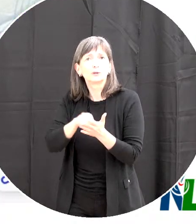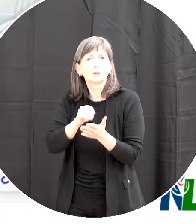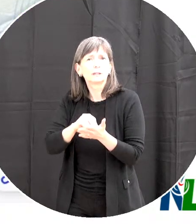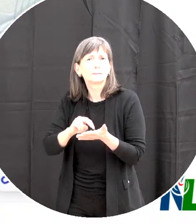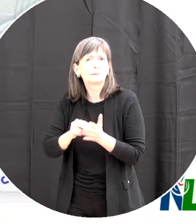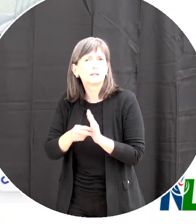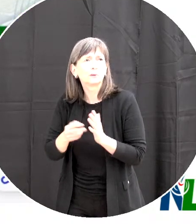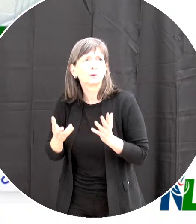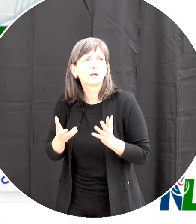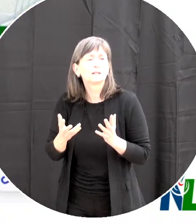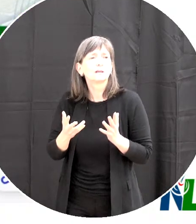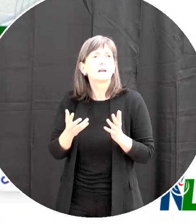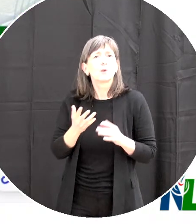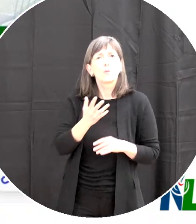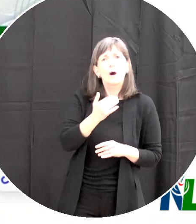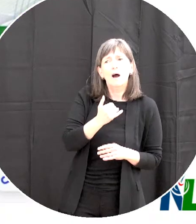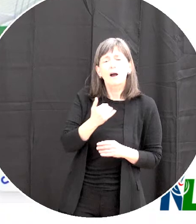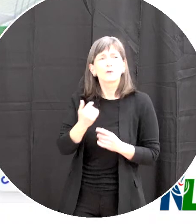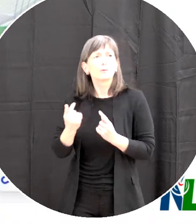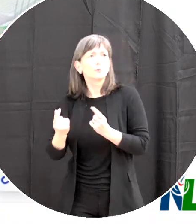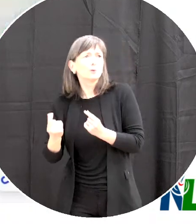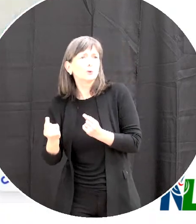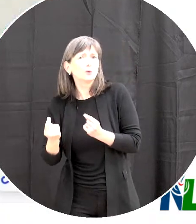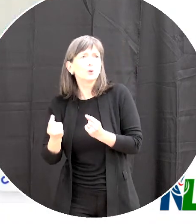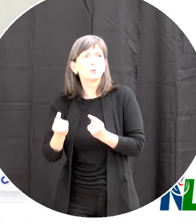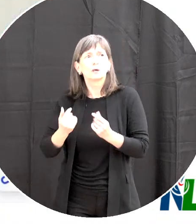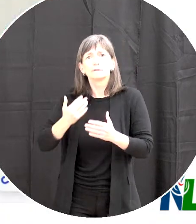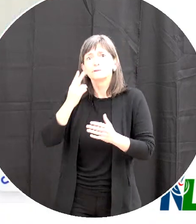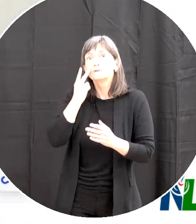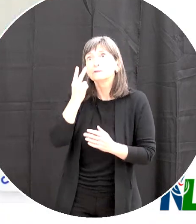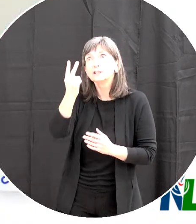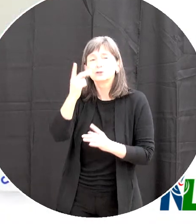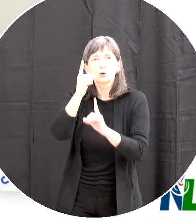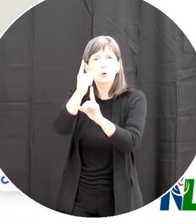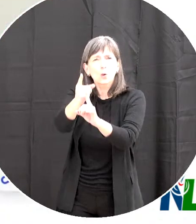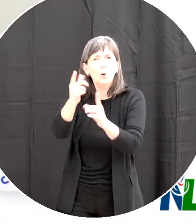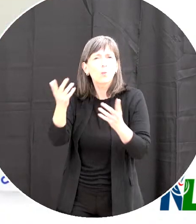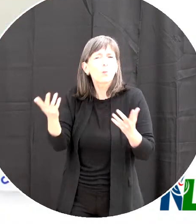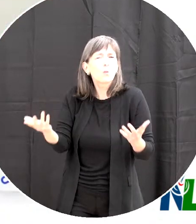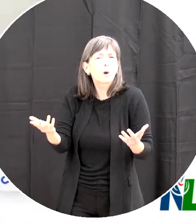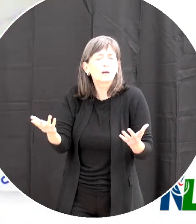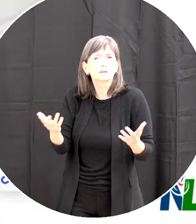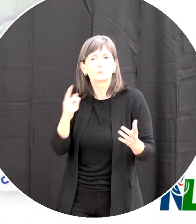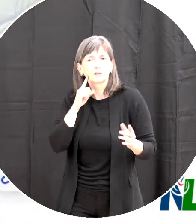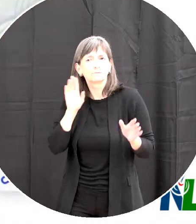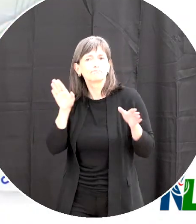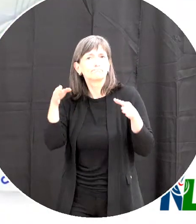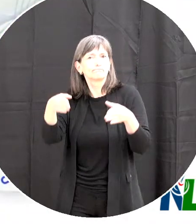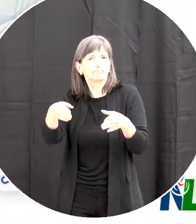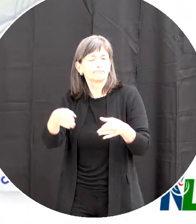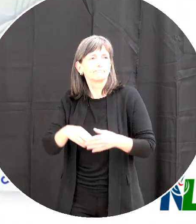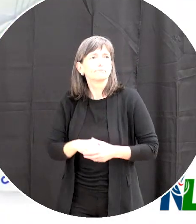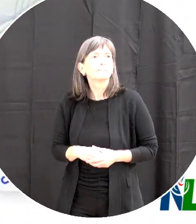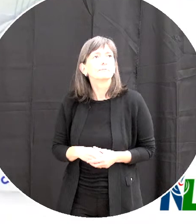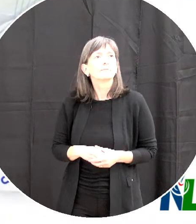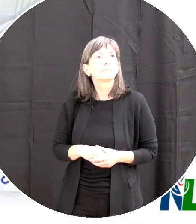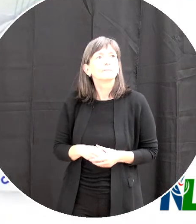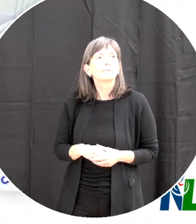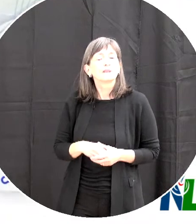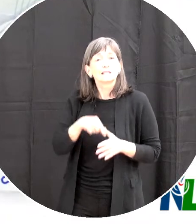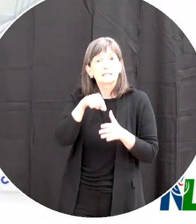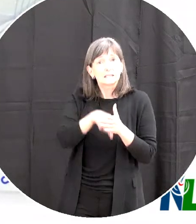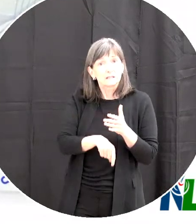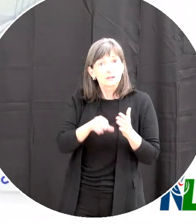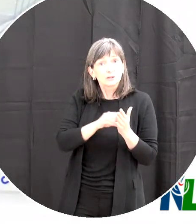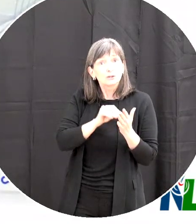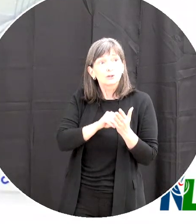our why and our actions, we are progressing with a strong focus on our vision and goals. Our focus on deep learning